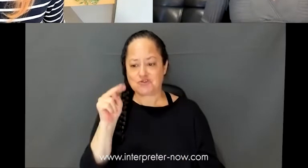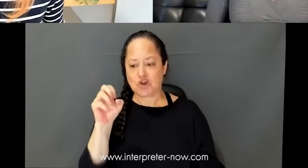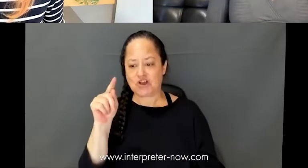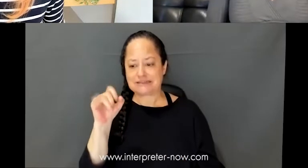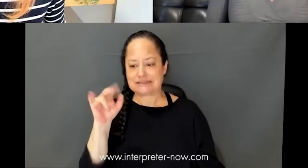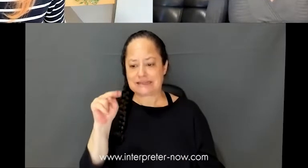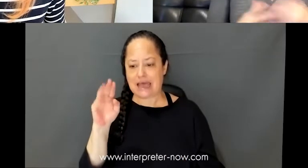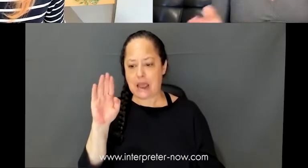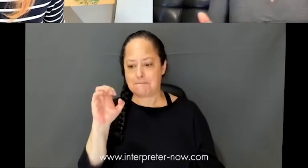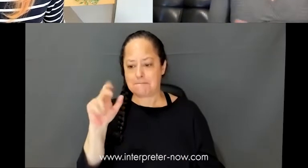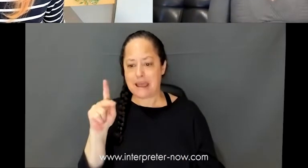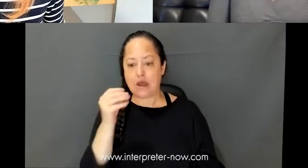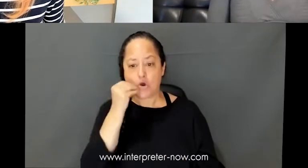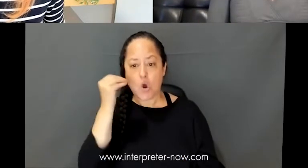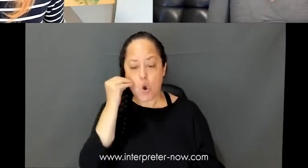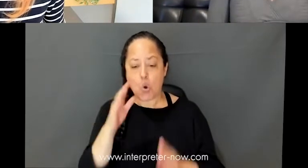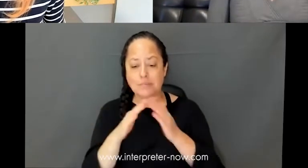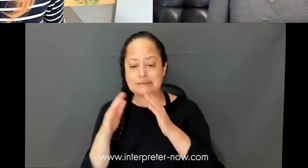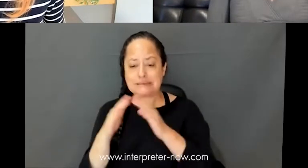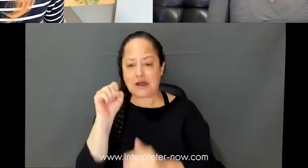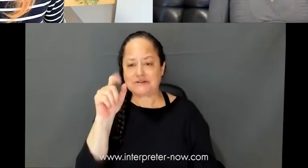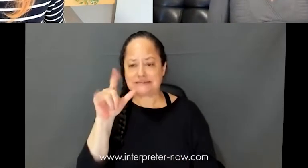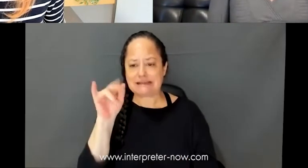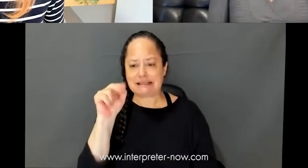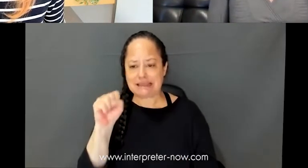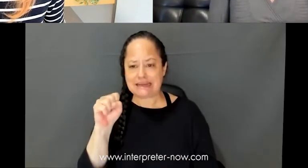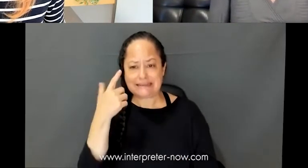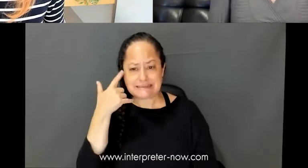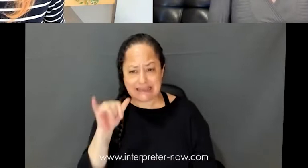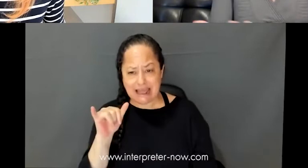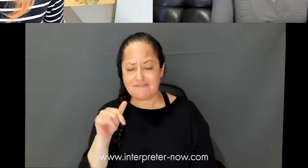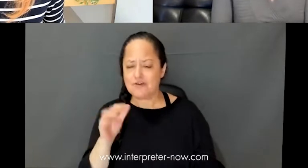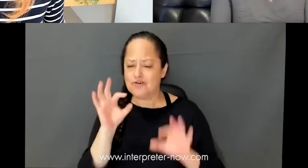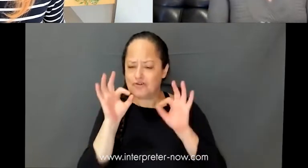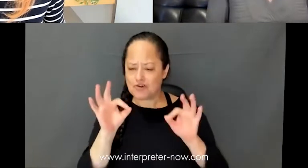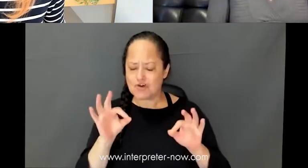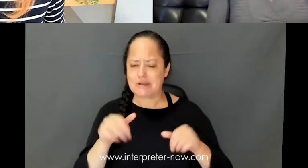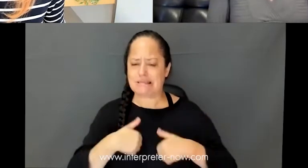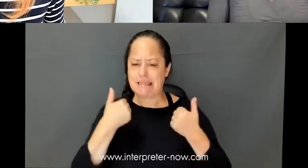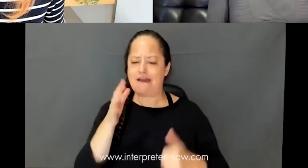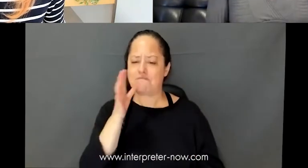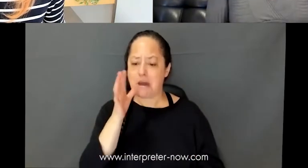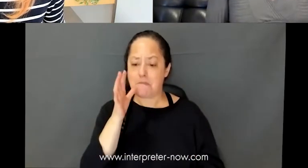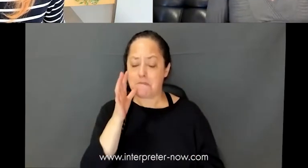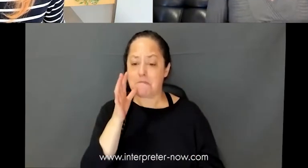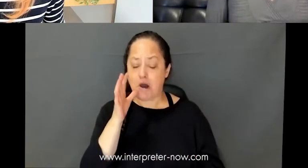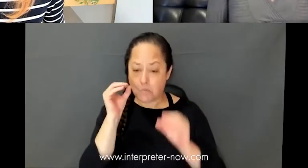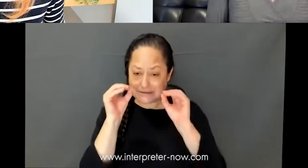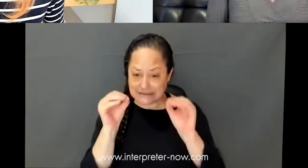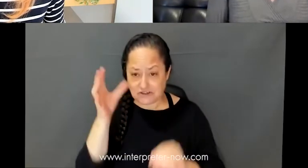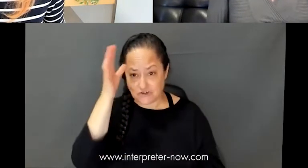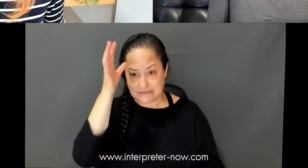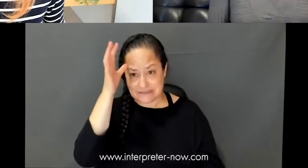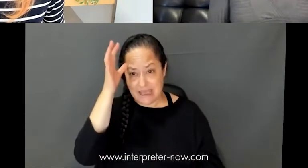Salinas, California, had a great life by every measure. My dad was a doctor. My mom was a teacher. Living in